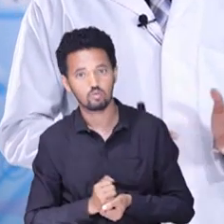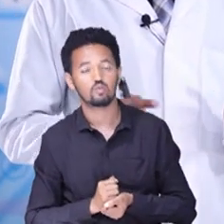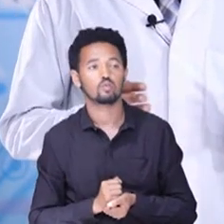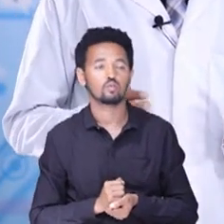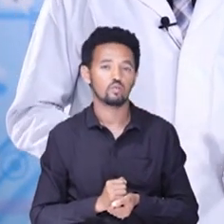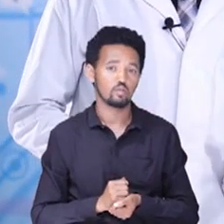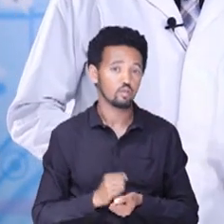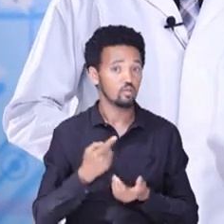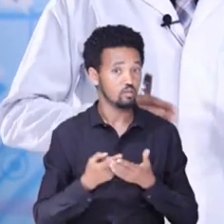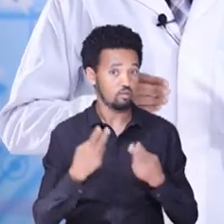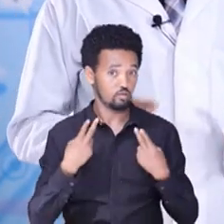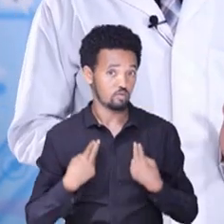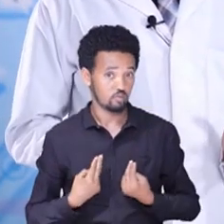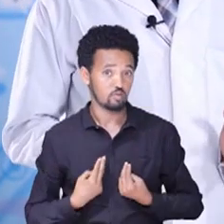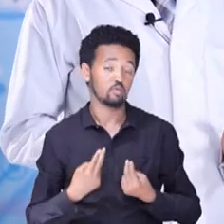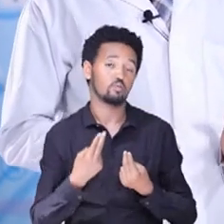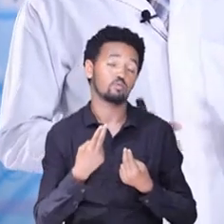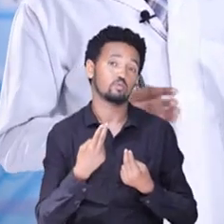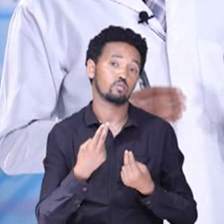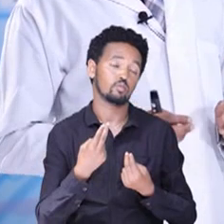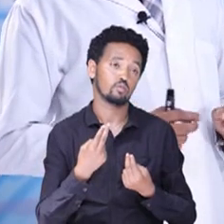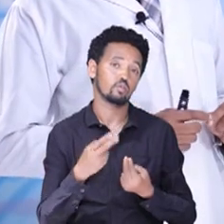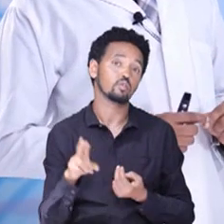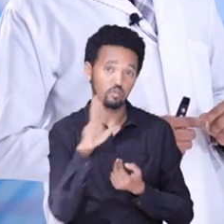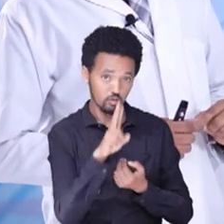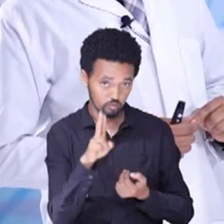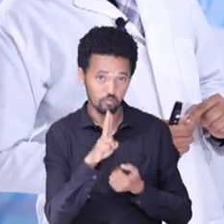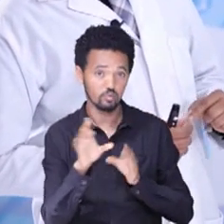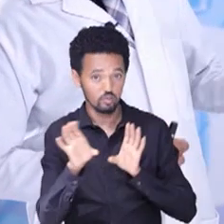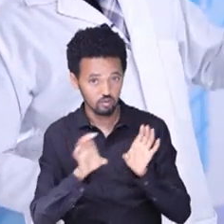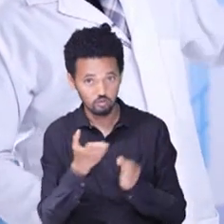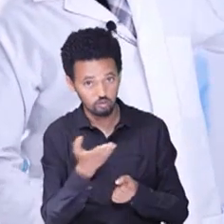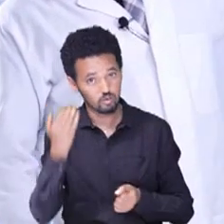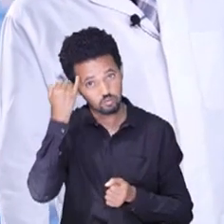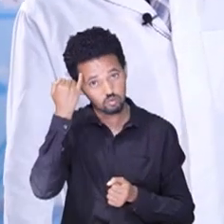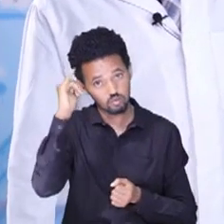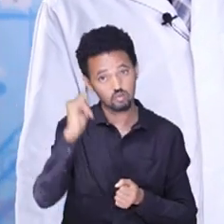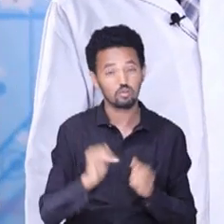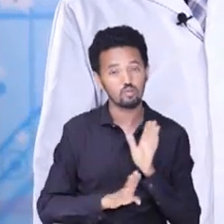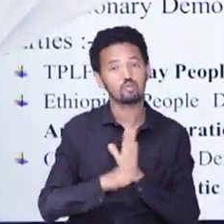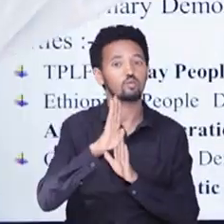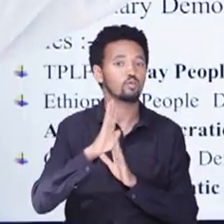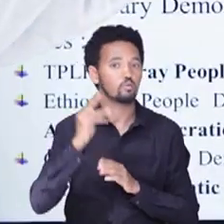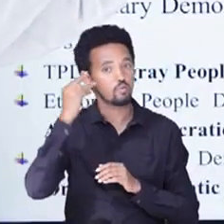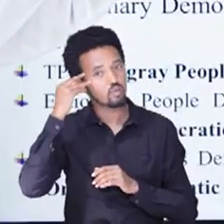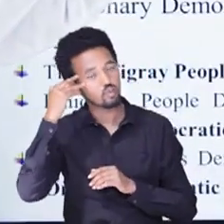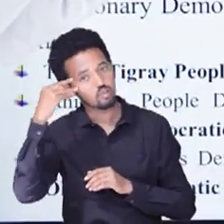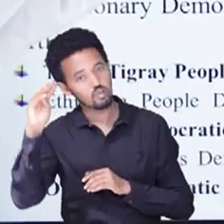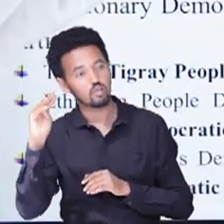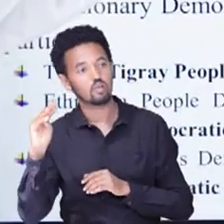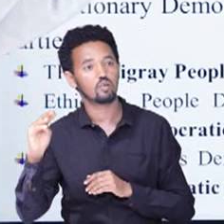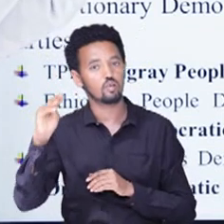Glasnost. Perestroika and Glasnost. This idea was developed by Mikhail Gorbachev.